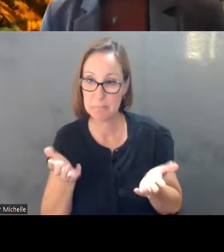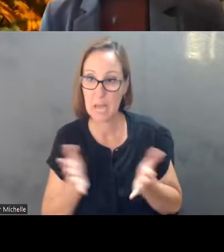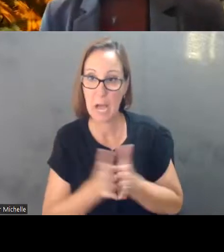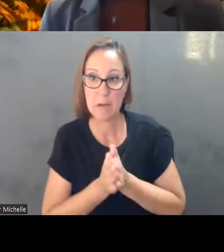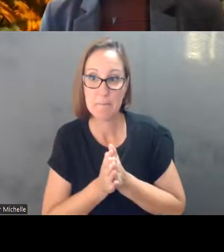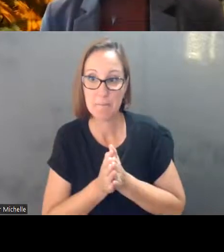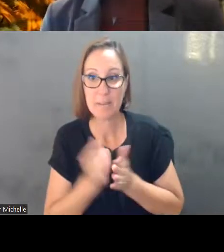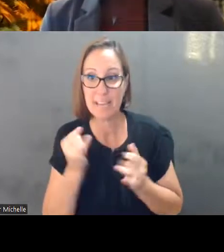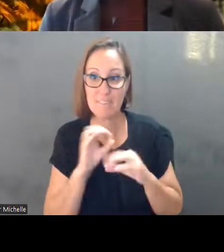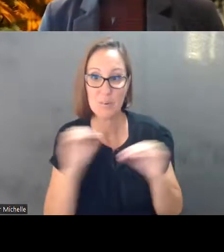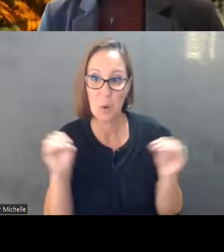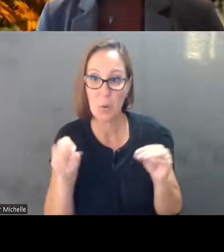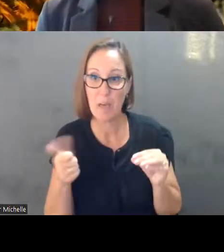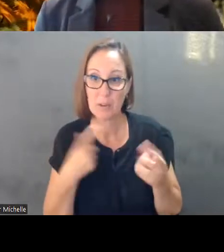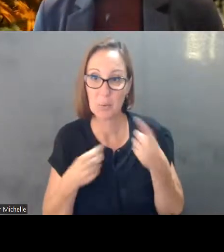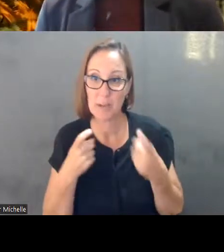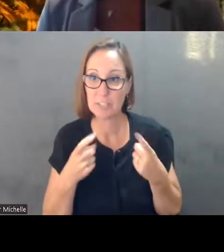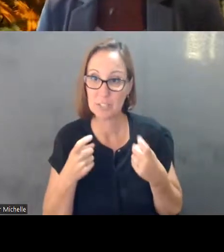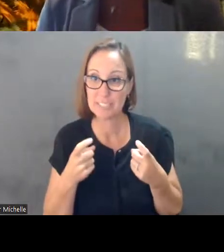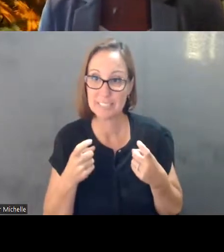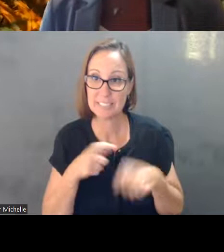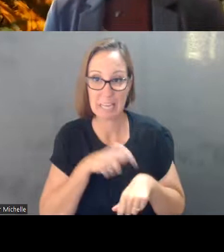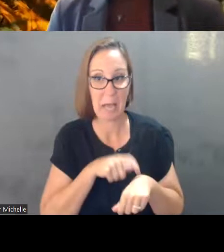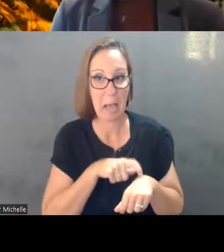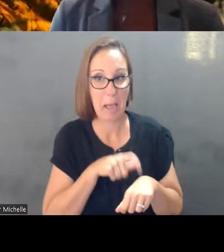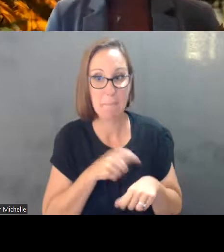then if there are no other questions, we can